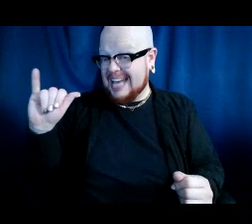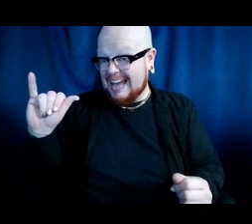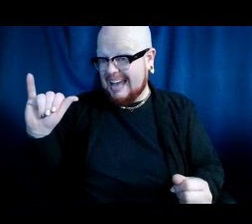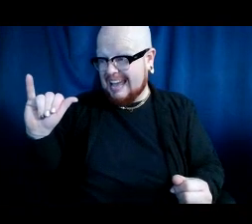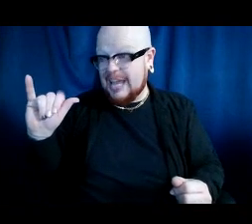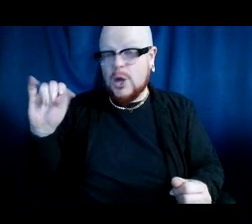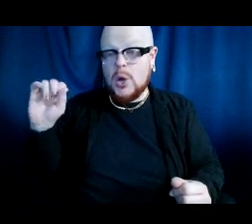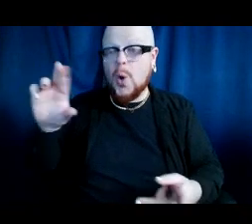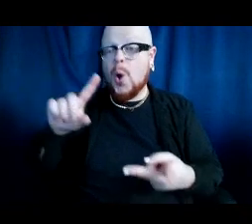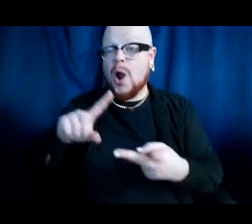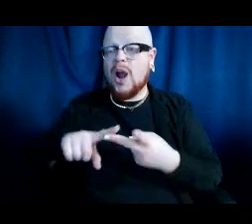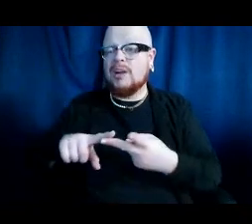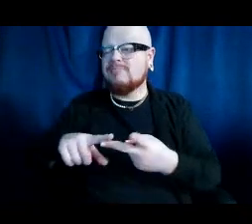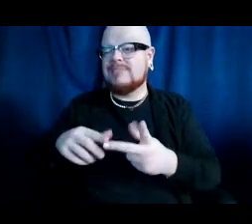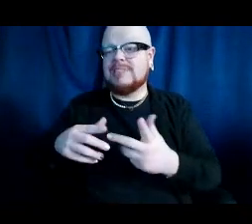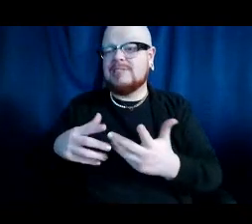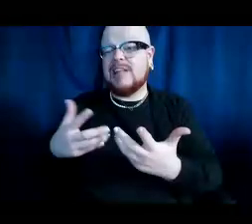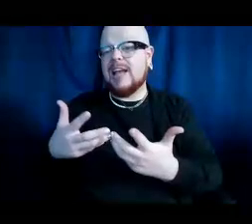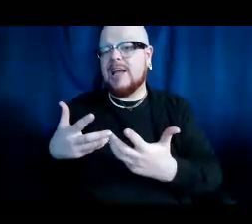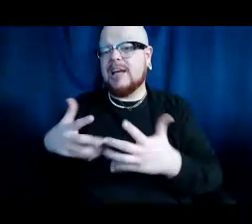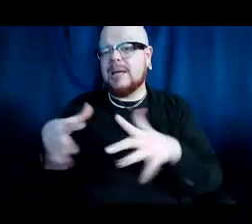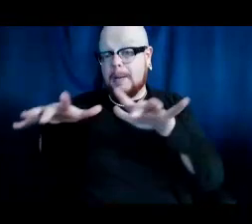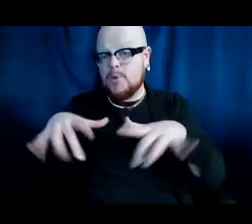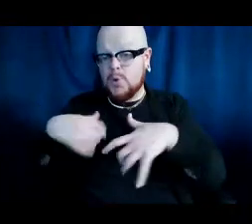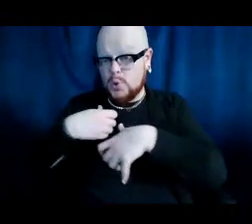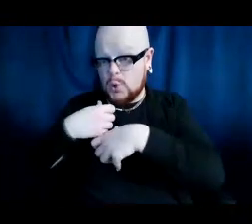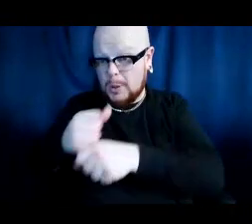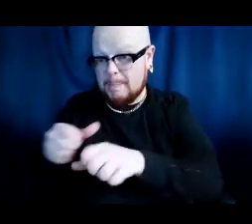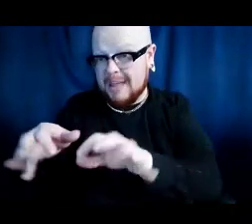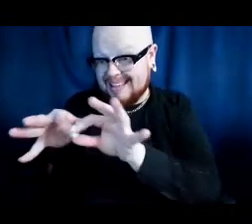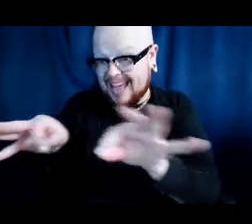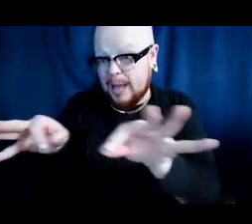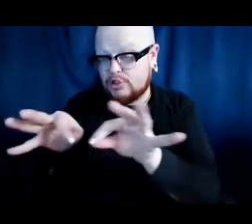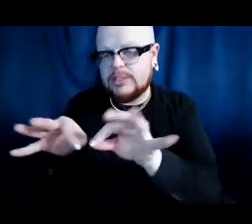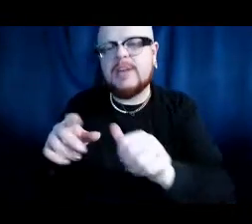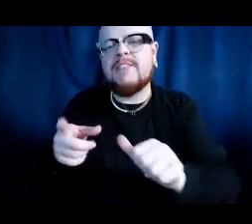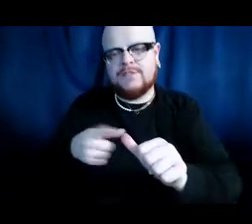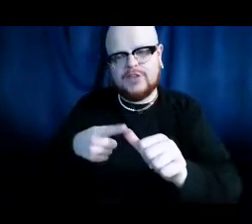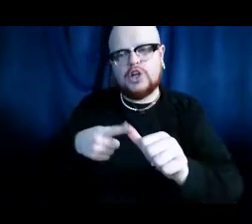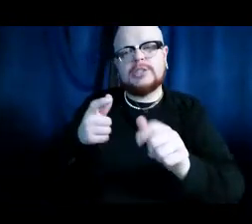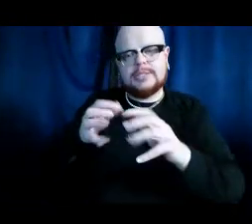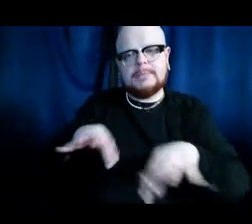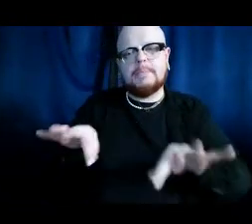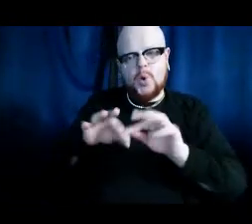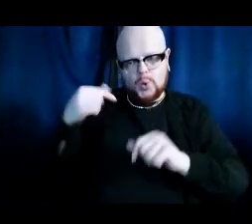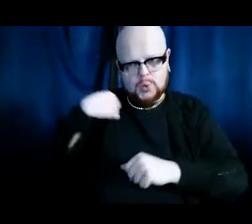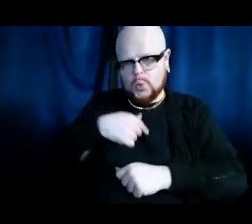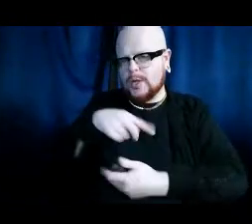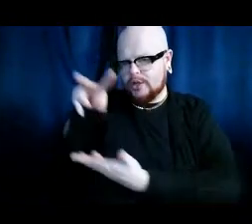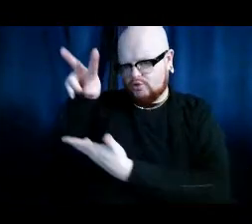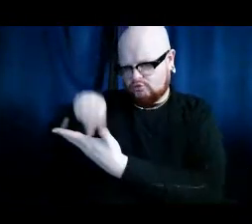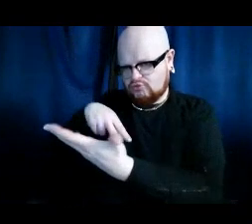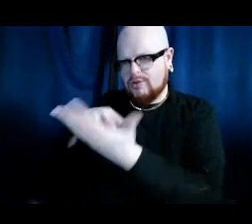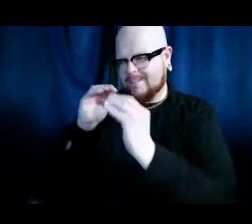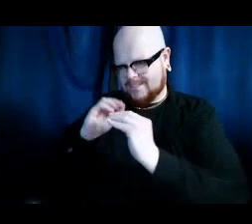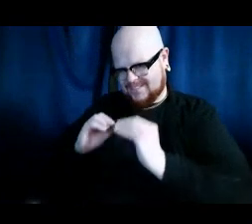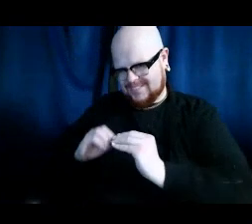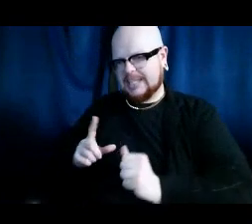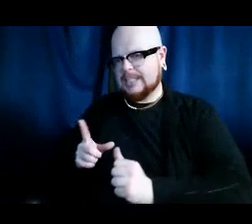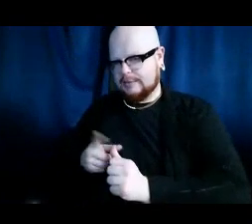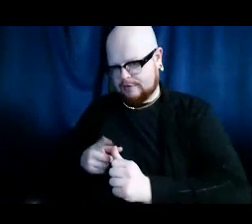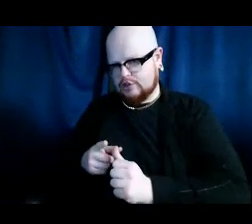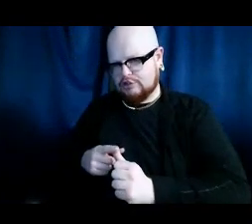a recorded version or an archive of audio content. When providing captions, preserve